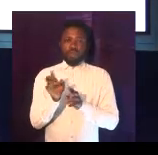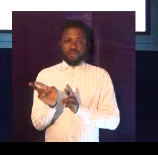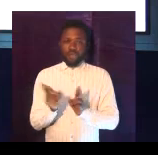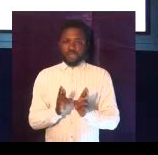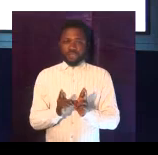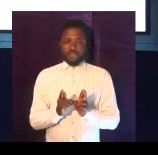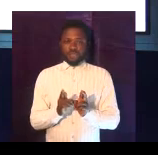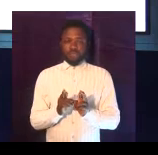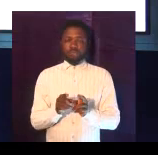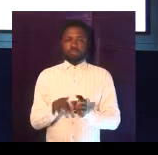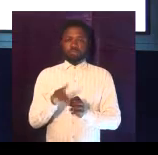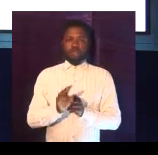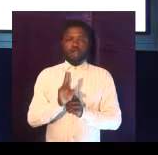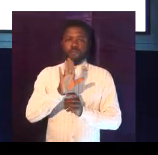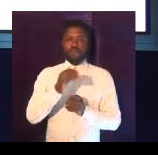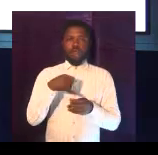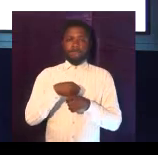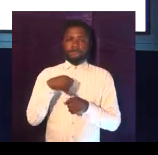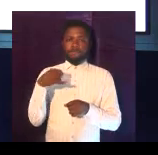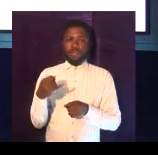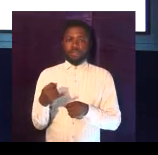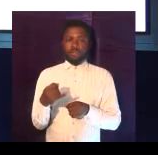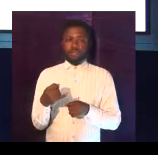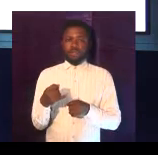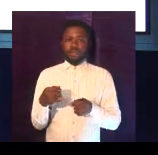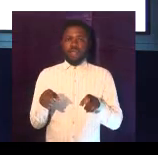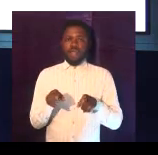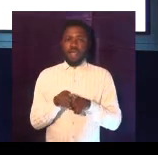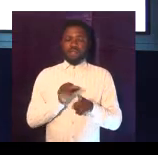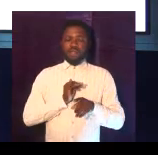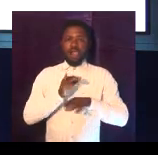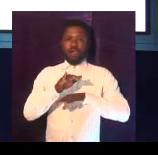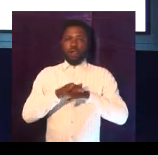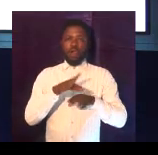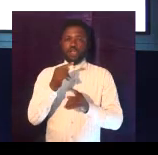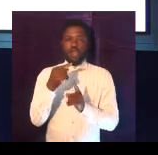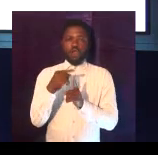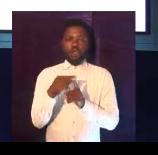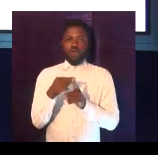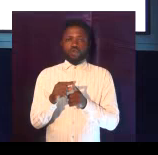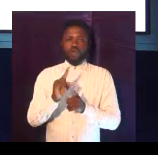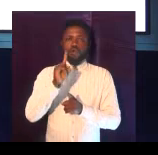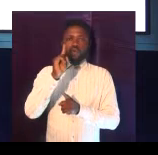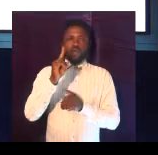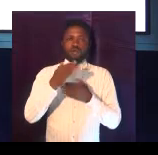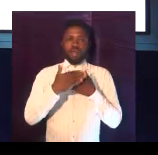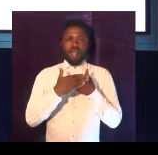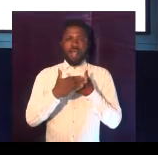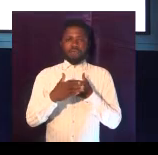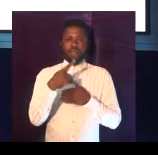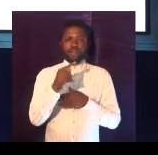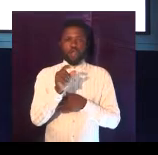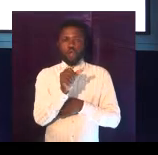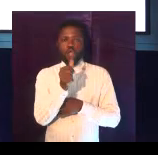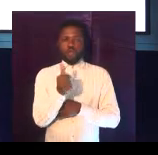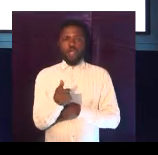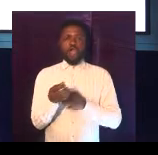ready? Pick up your pen as I call the words one after the